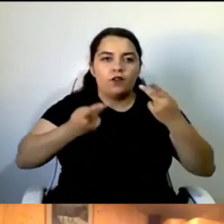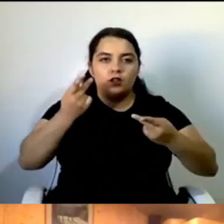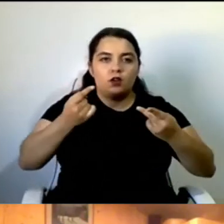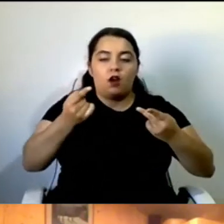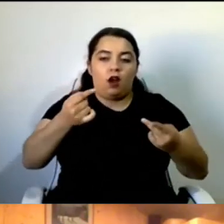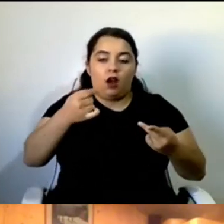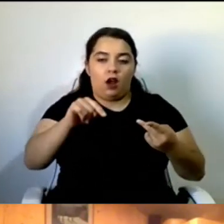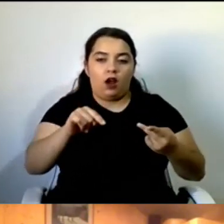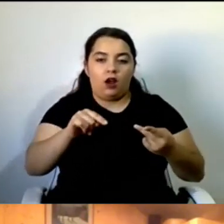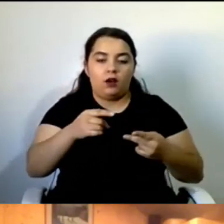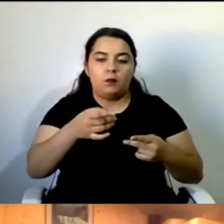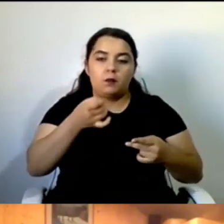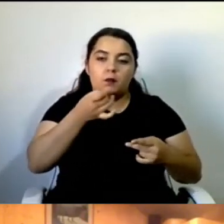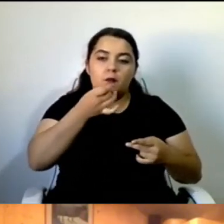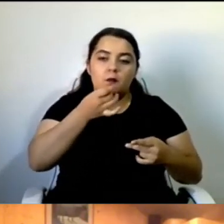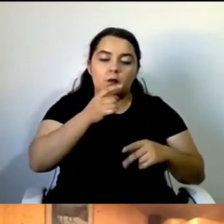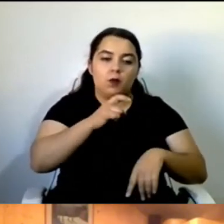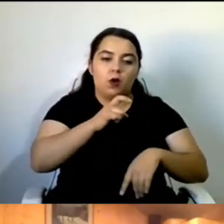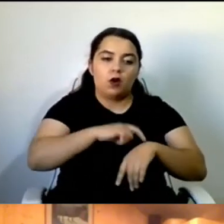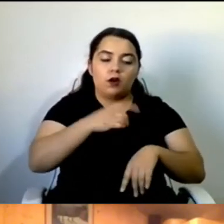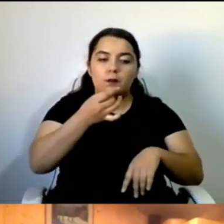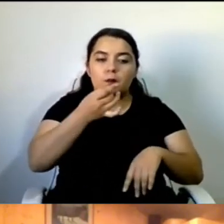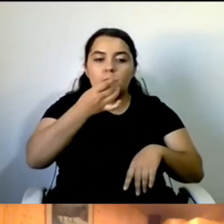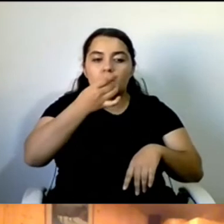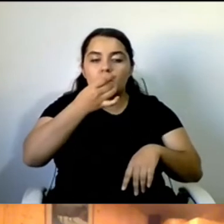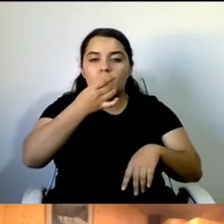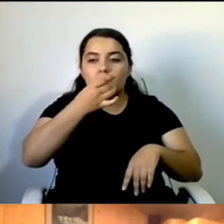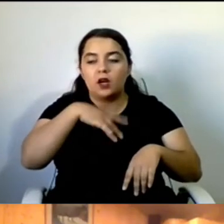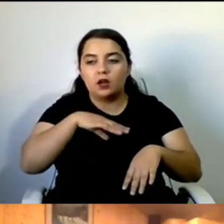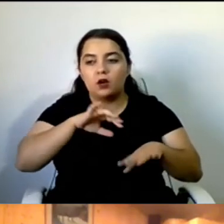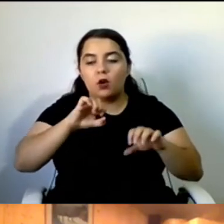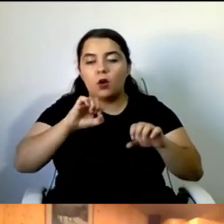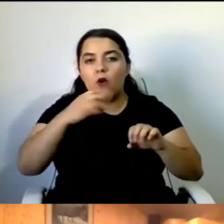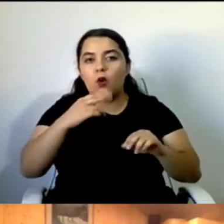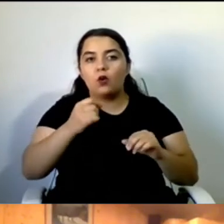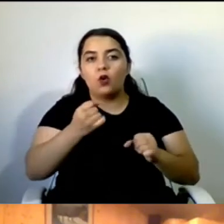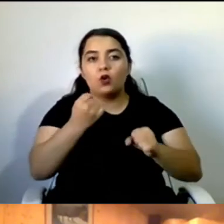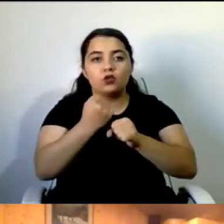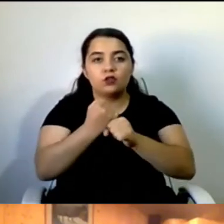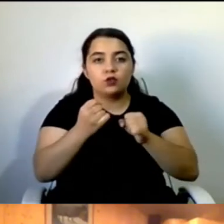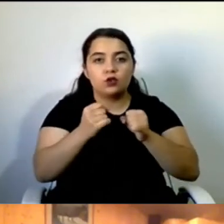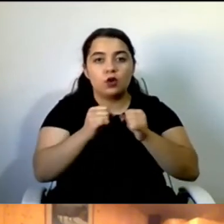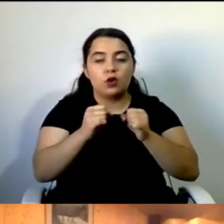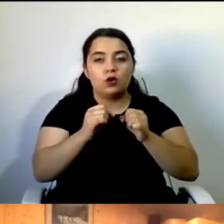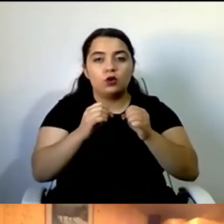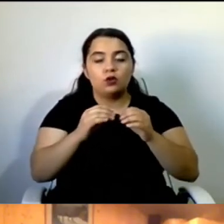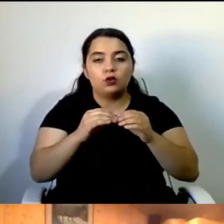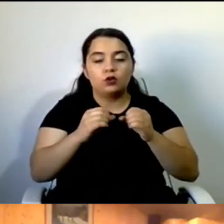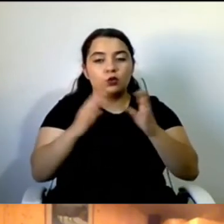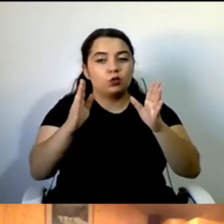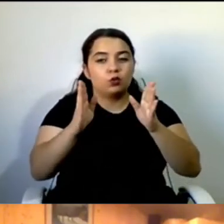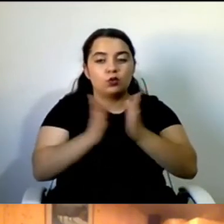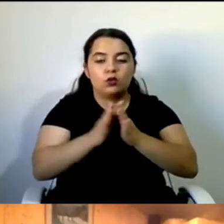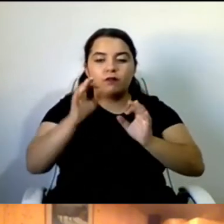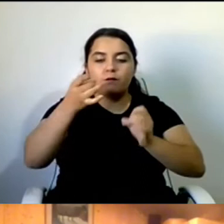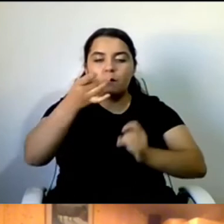those carrying out the assessment are social workers, either employed by the municipality or the government. Yeah. The next thing then